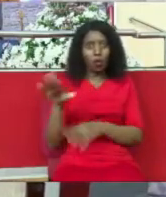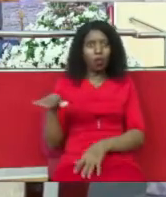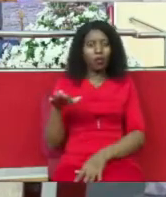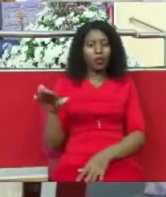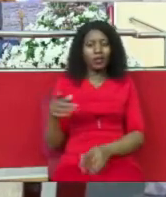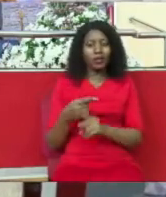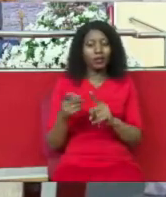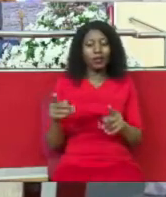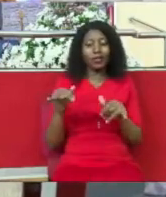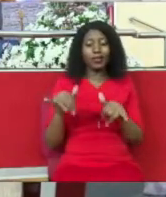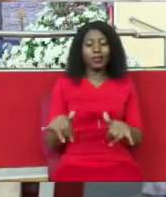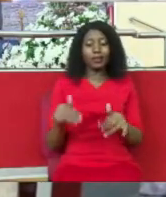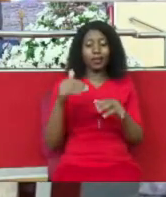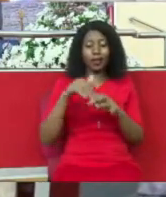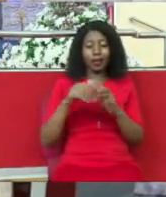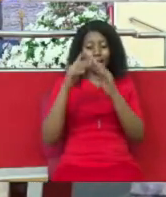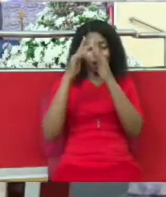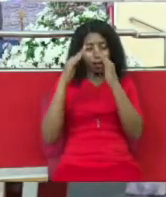house.